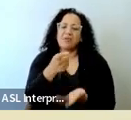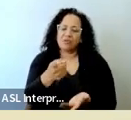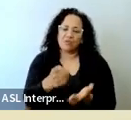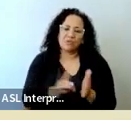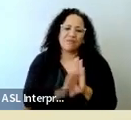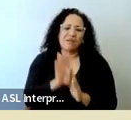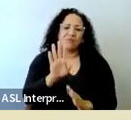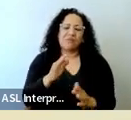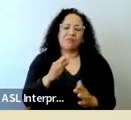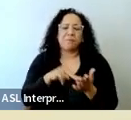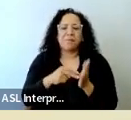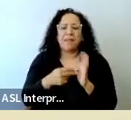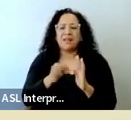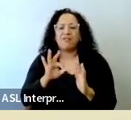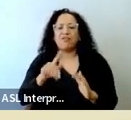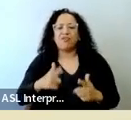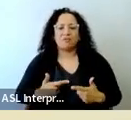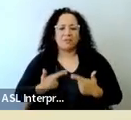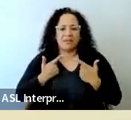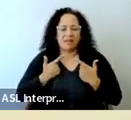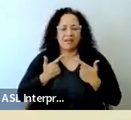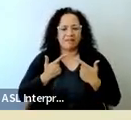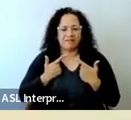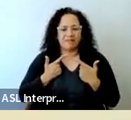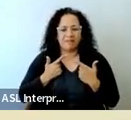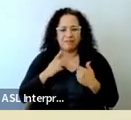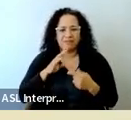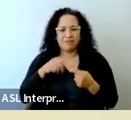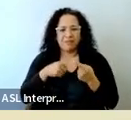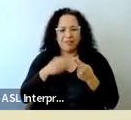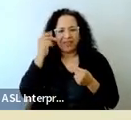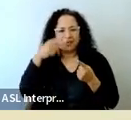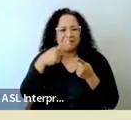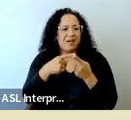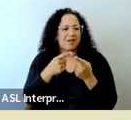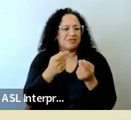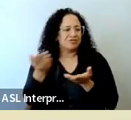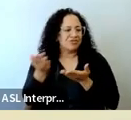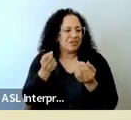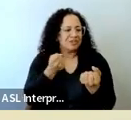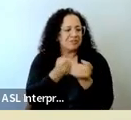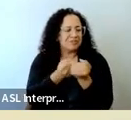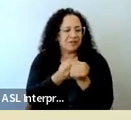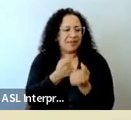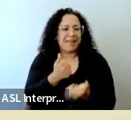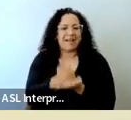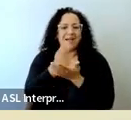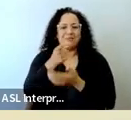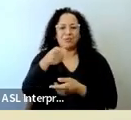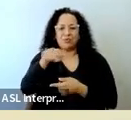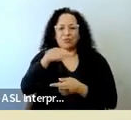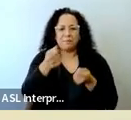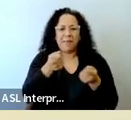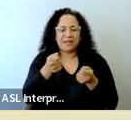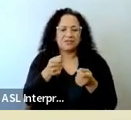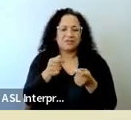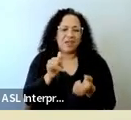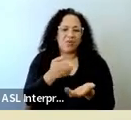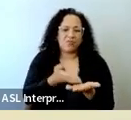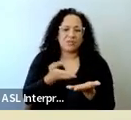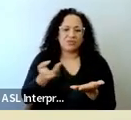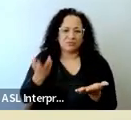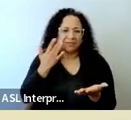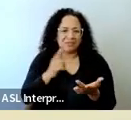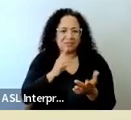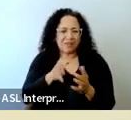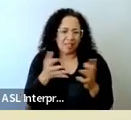life plan, just help you on thinking about what services and supports you need to get there, and help you to manage those resources, because there's a lot of work in that,